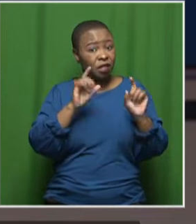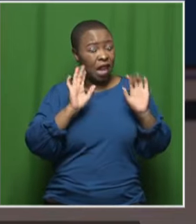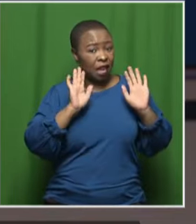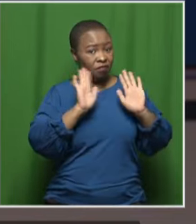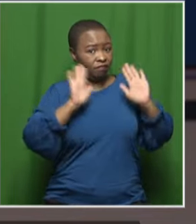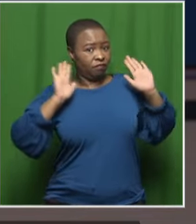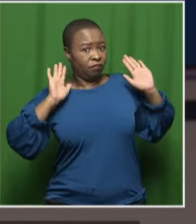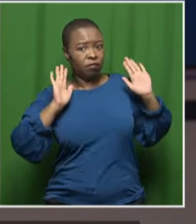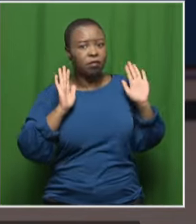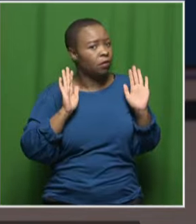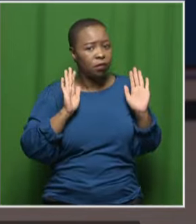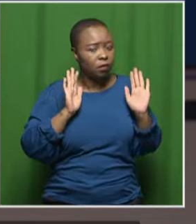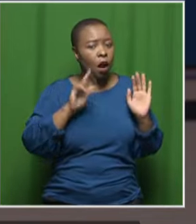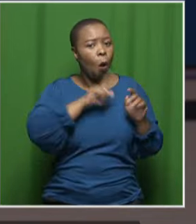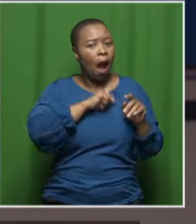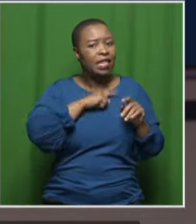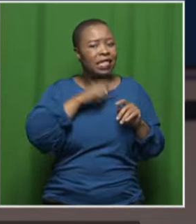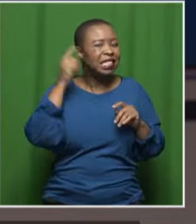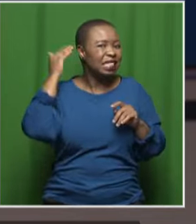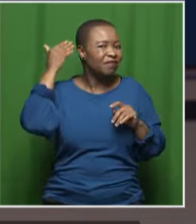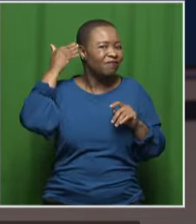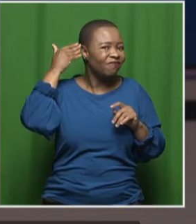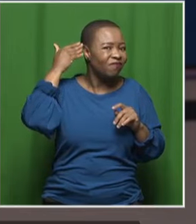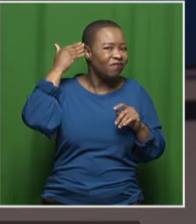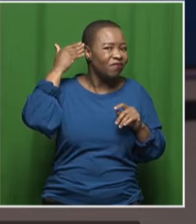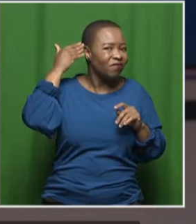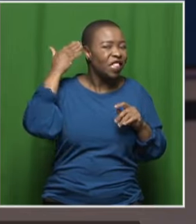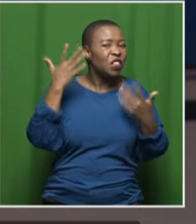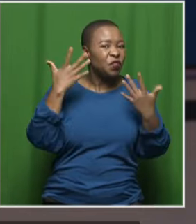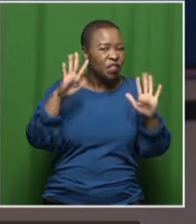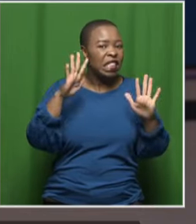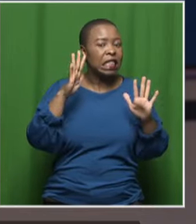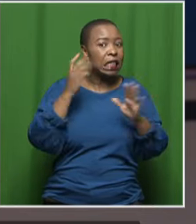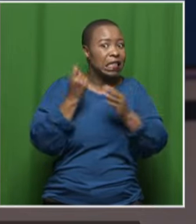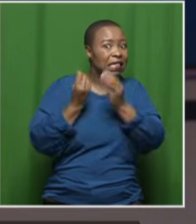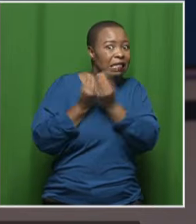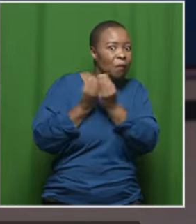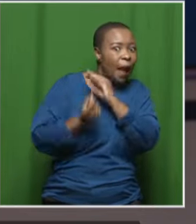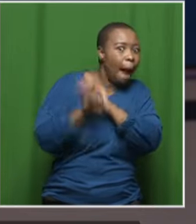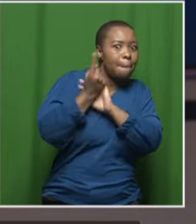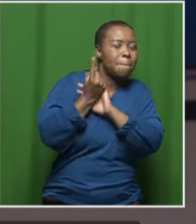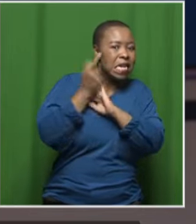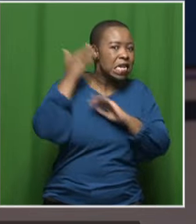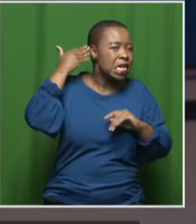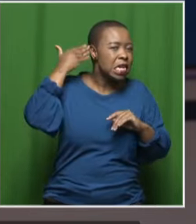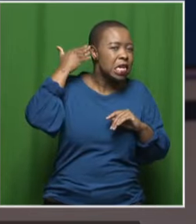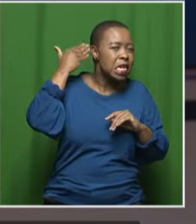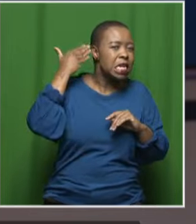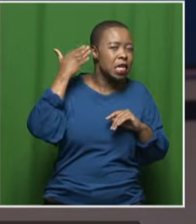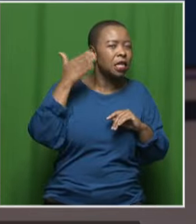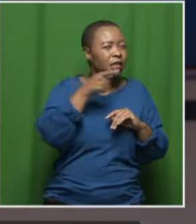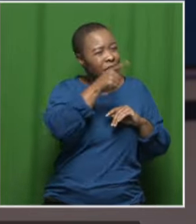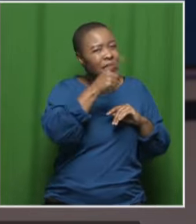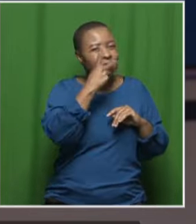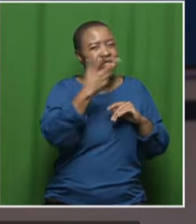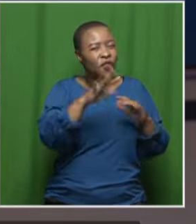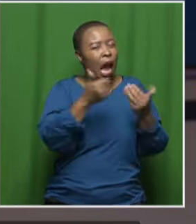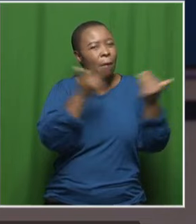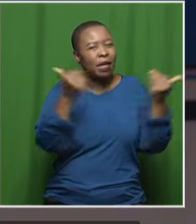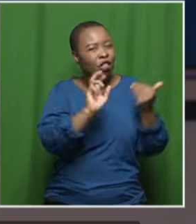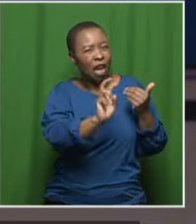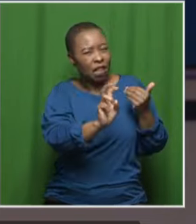consciousness had already been pricked, if I may put it like that. You just couldn't run away from it. And I found out